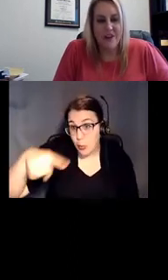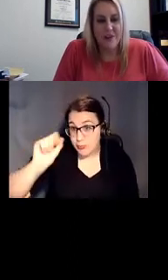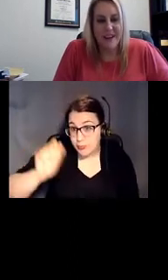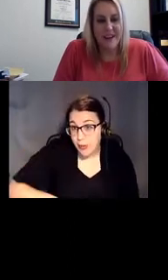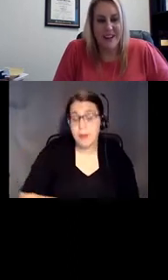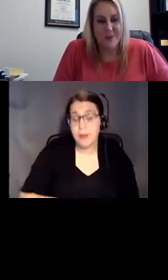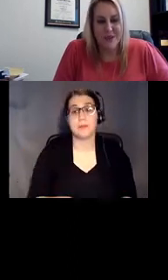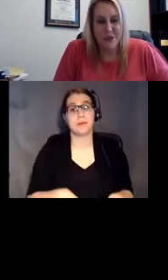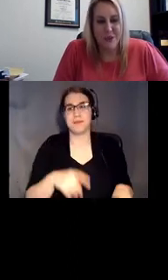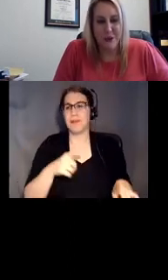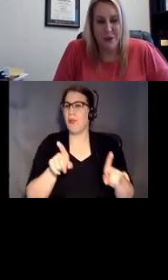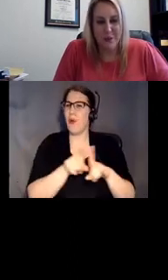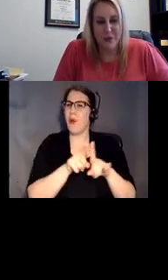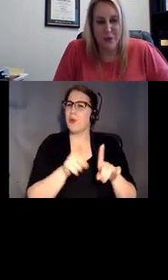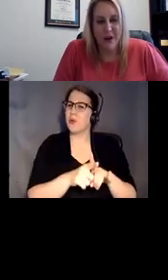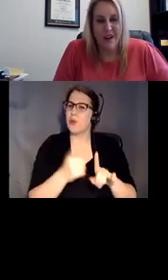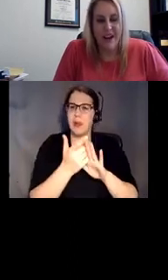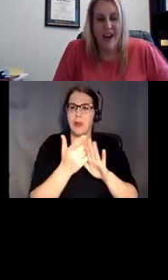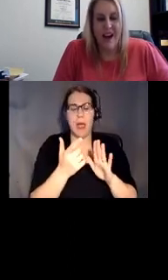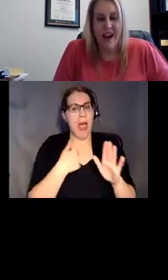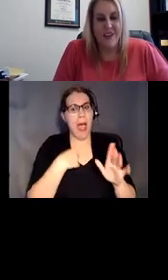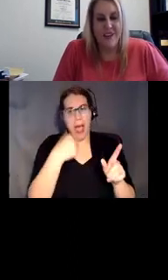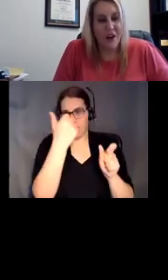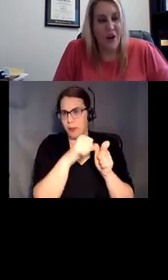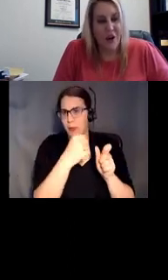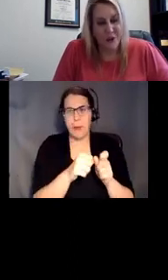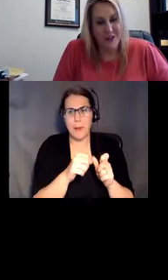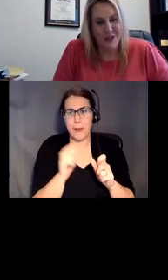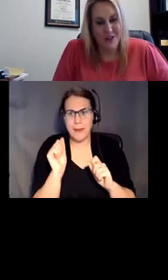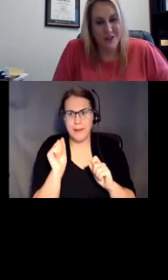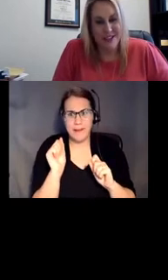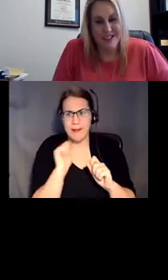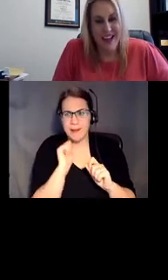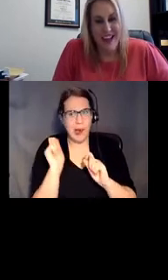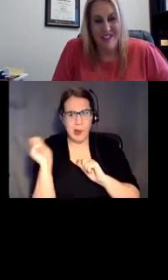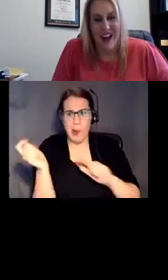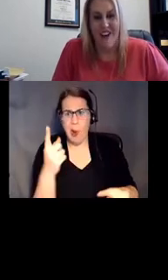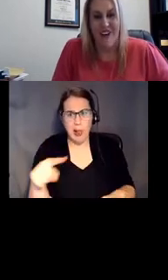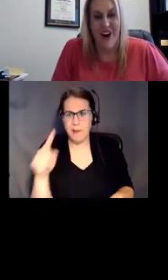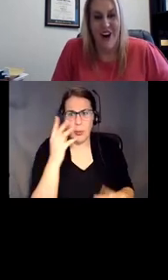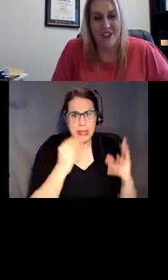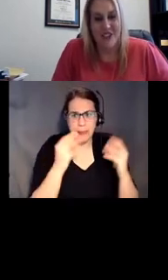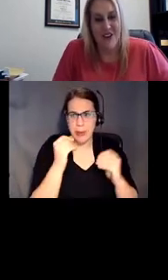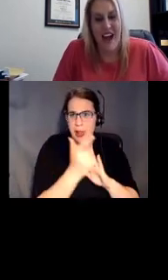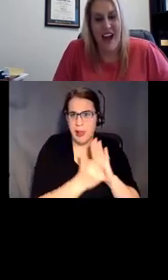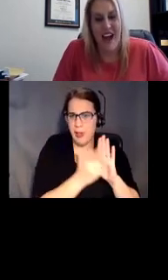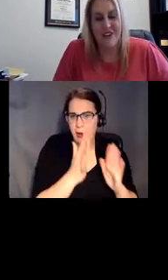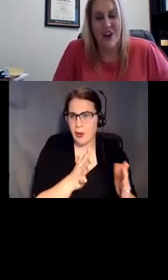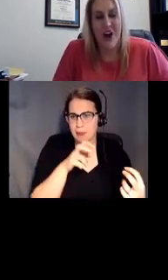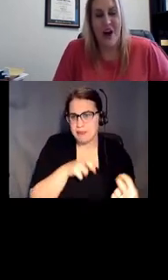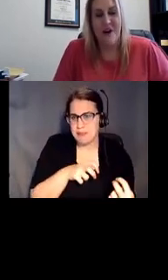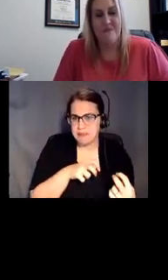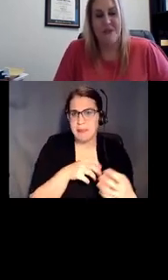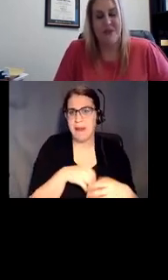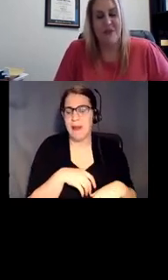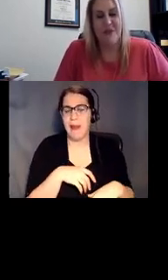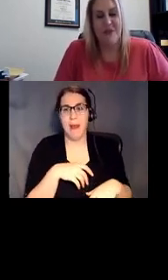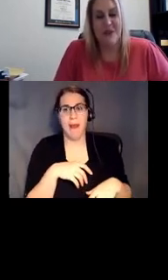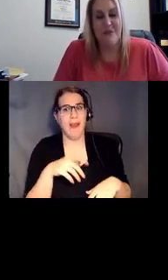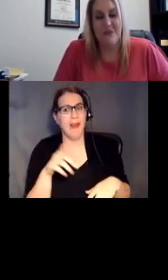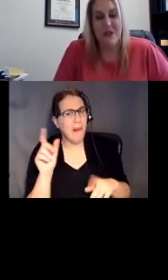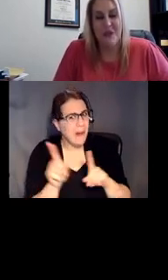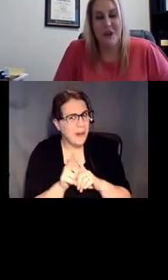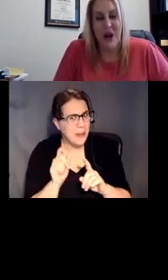not everybody has been to a lawyer before, and not all lawyers are the same. I will also add,